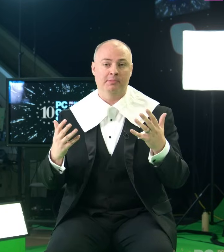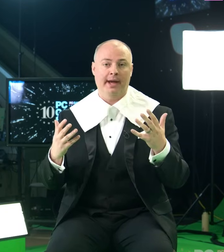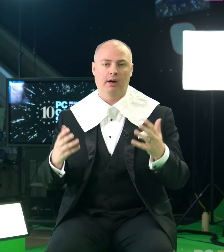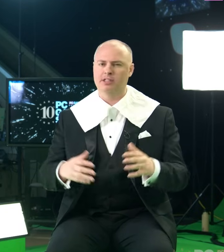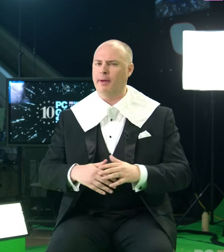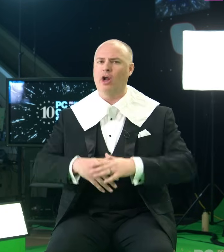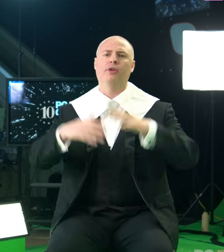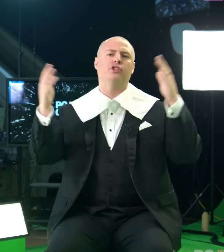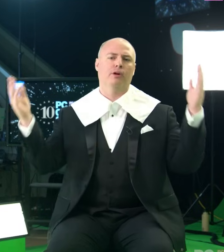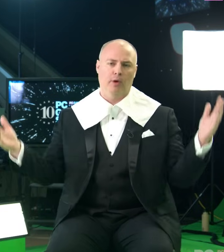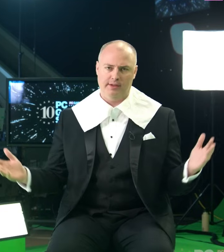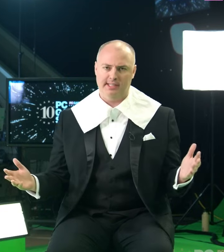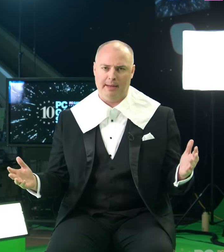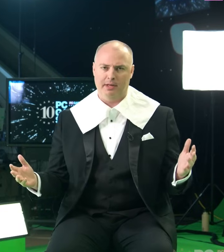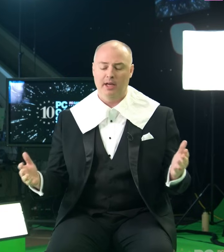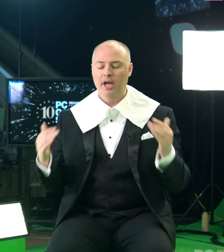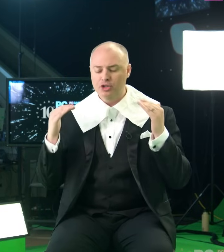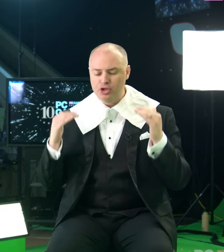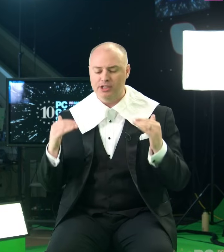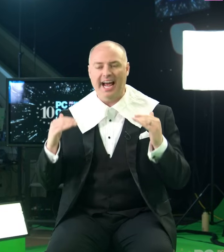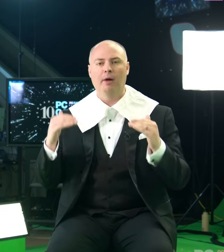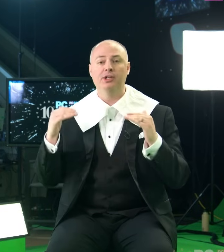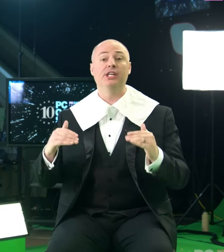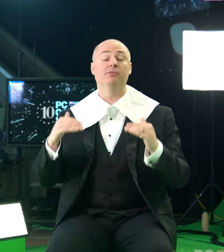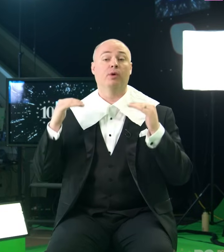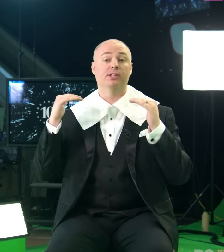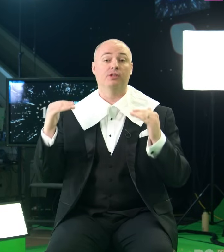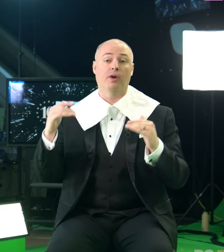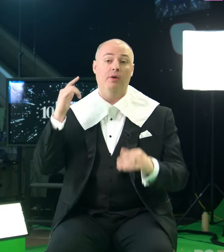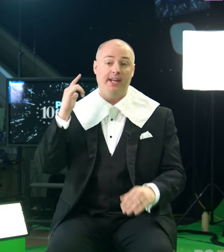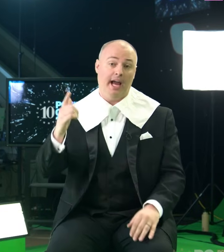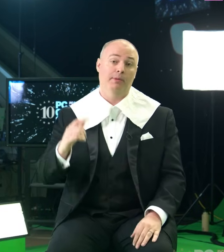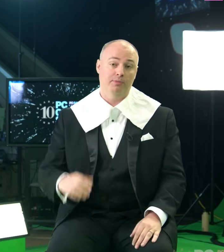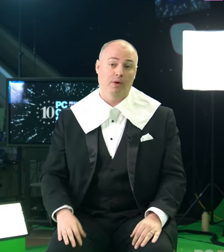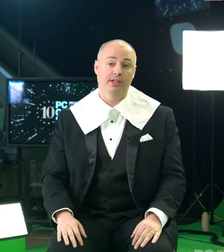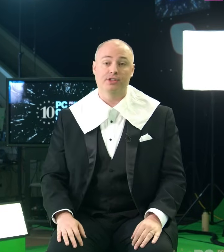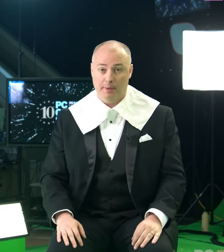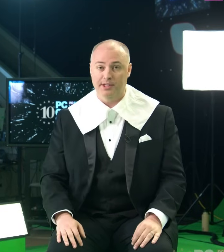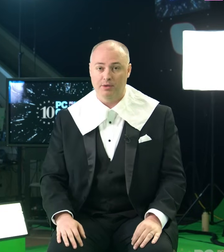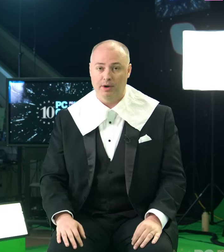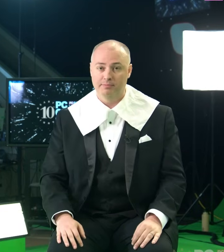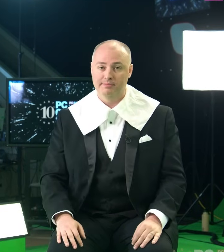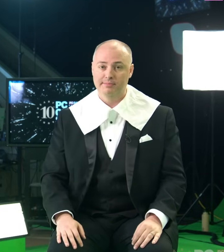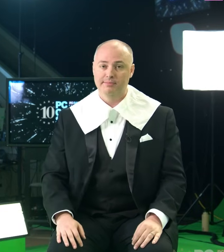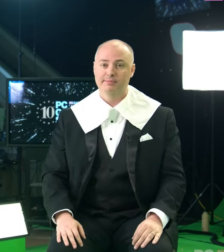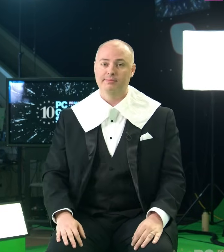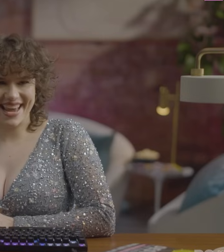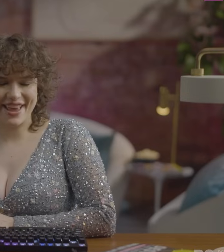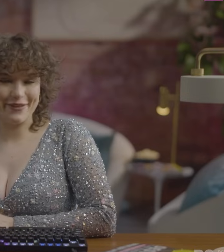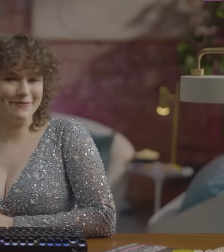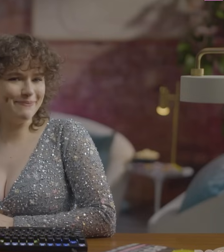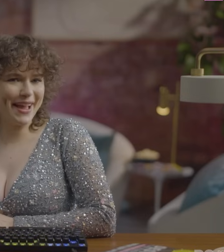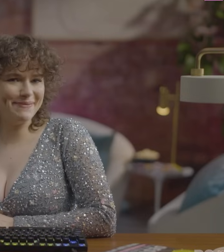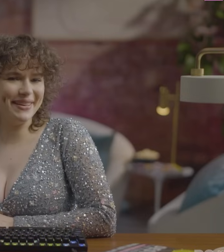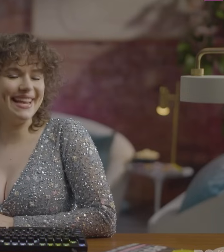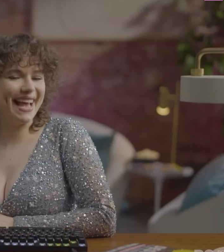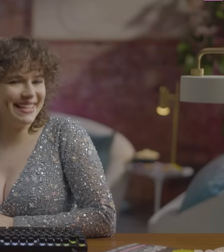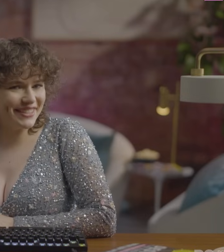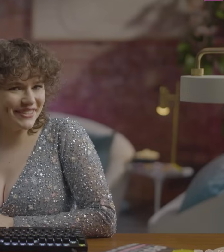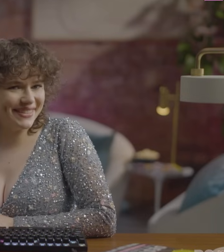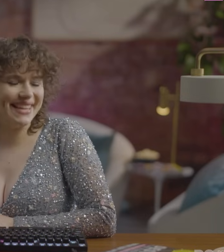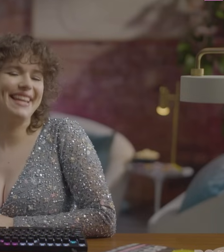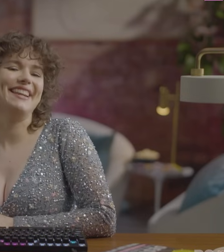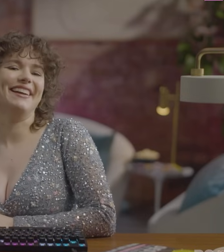still warms my heart, despite all the turmoil that's happened, just how much esports has grown and how much more it's going to grow. Great to hear from my buddy